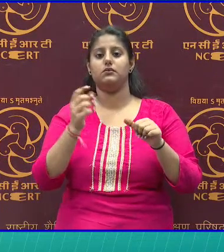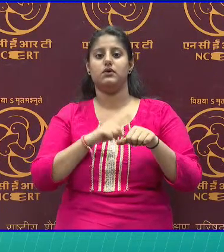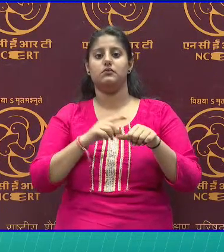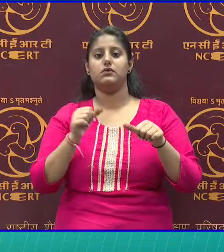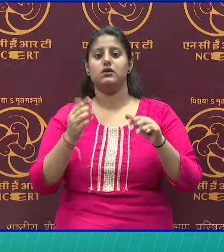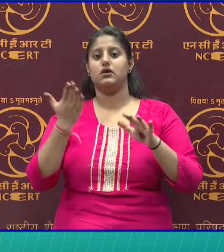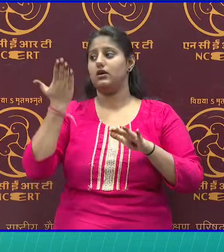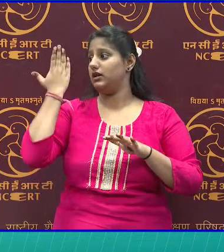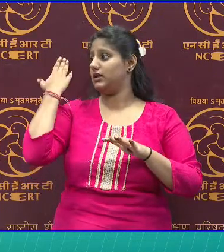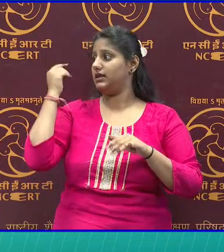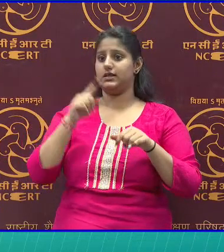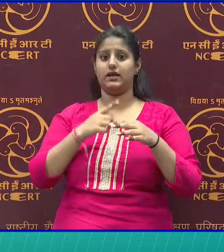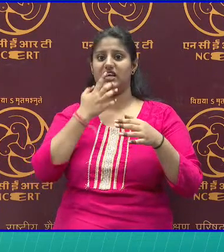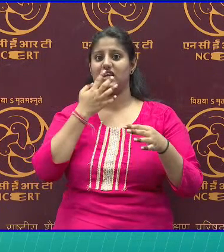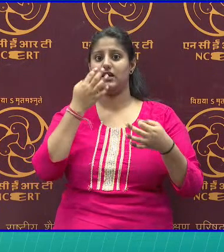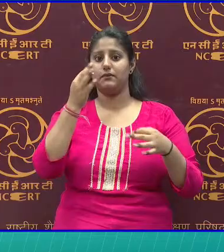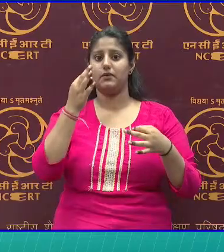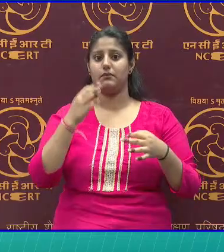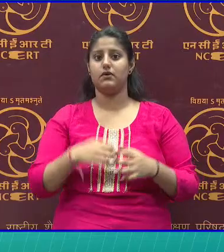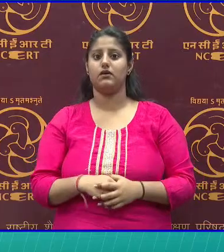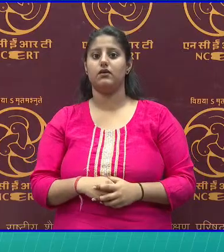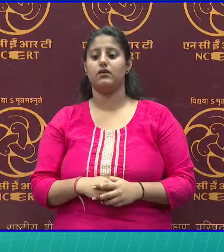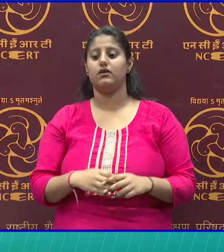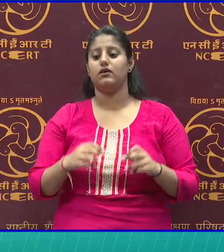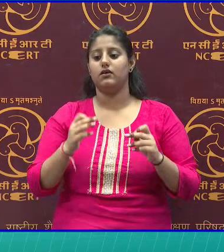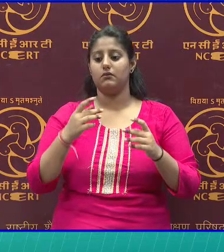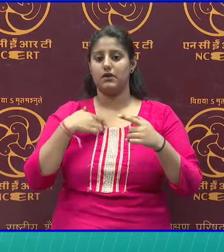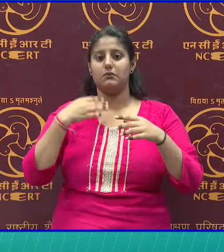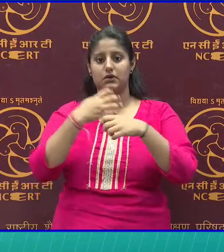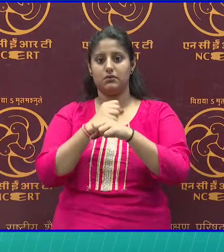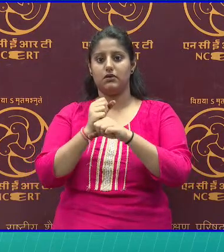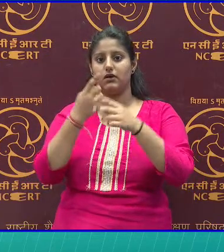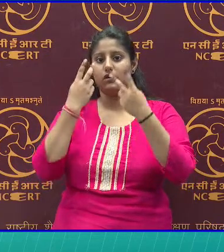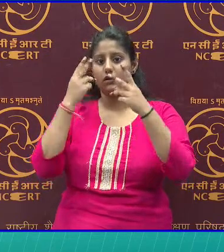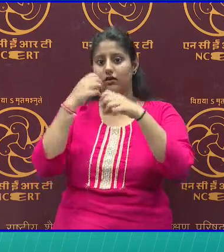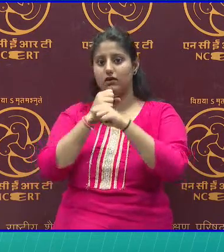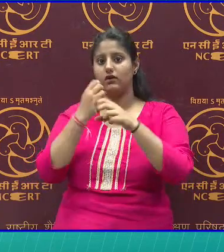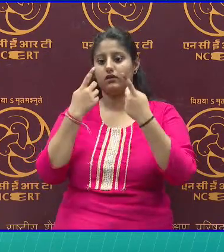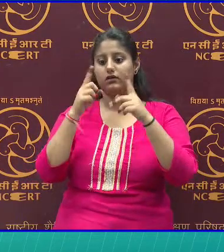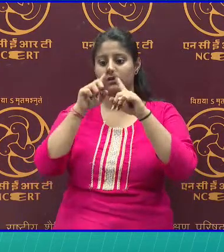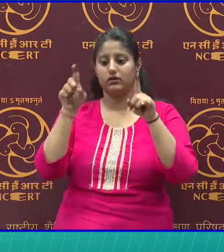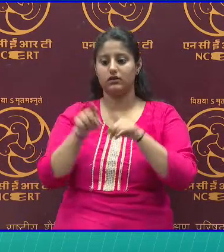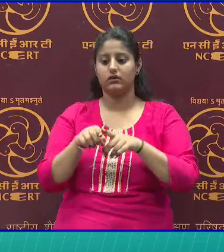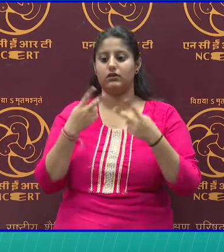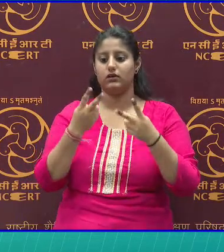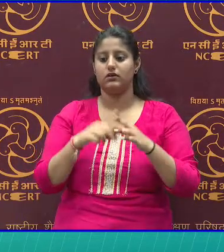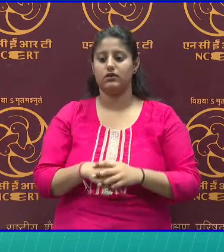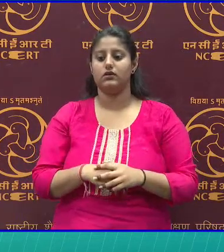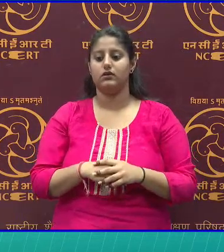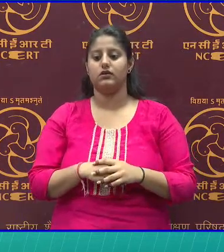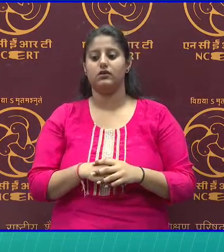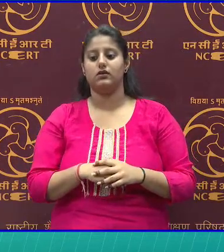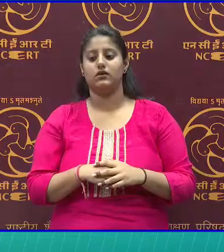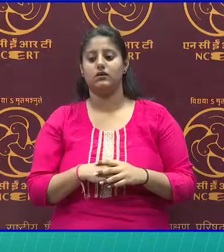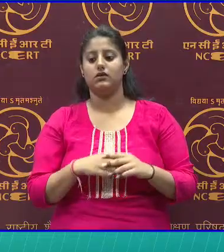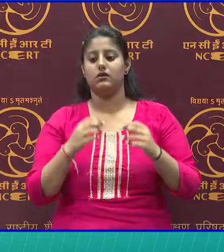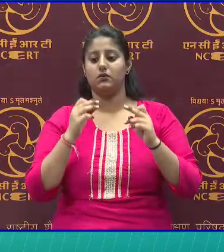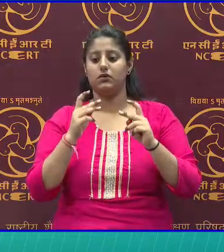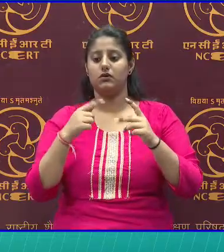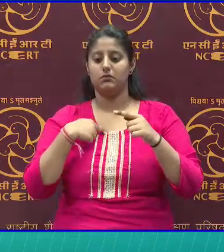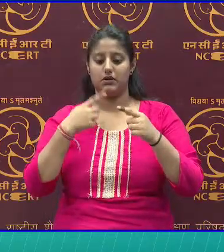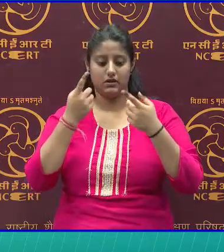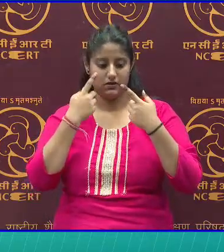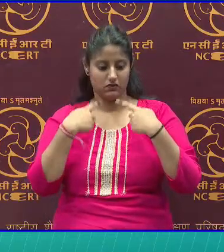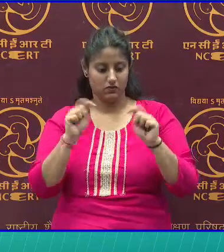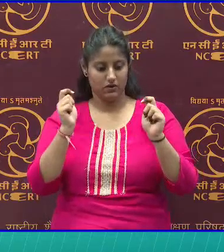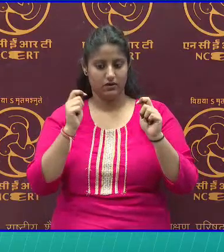We also have tried in when we are developing the textbook as well. This is fascinating. This is this is what we have tried to make, and you